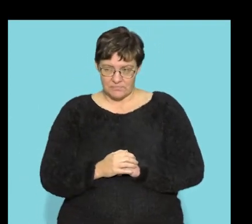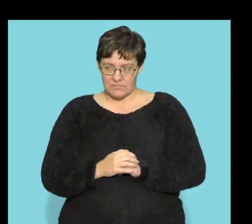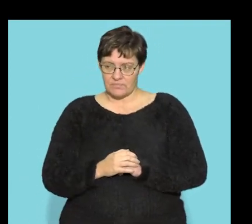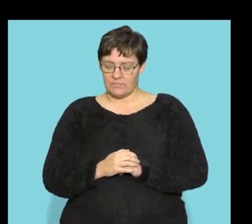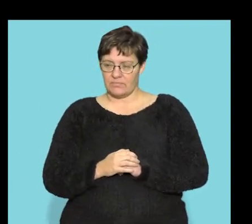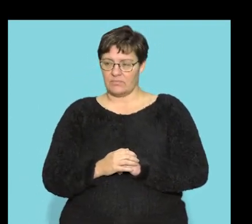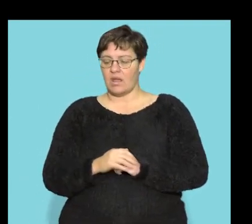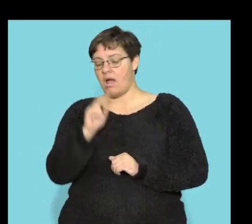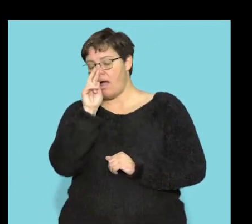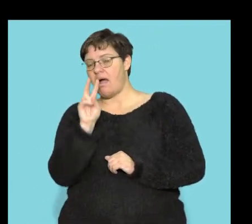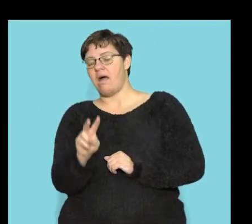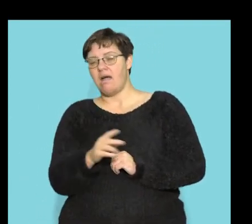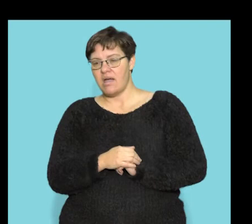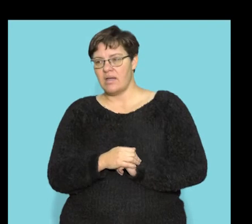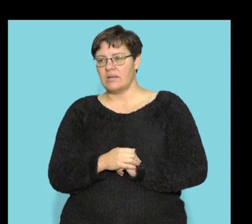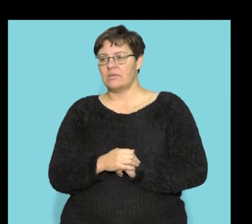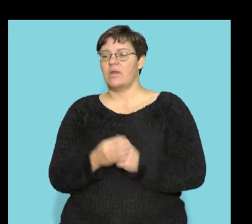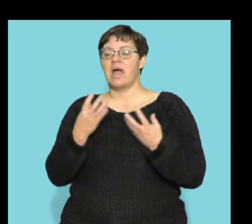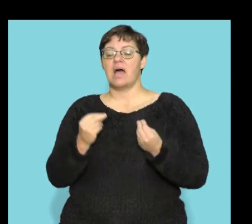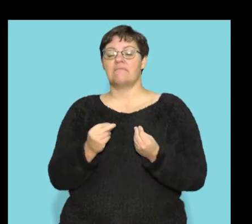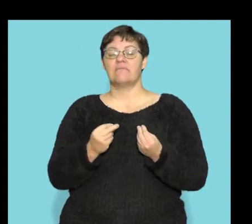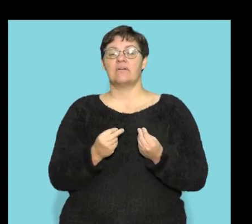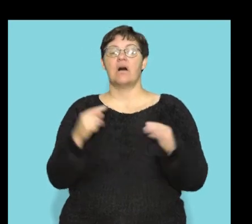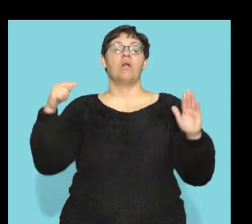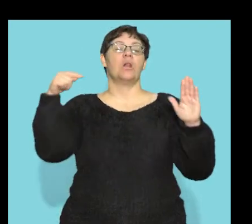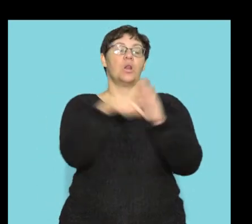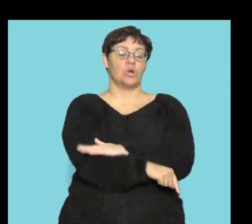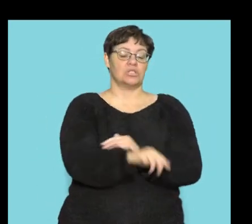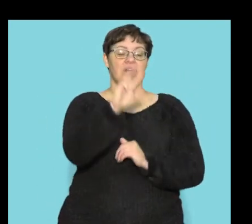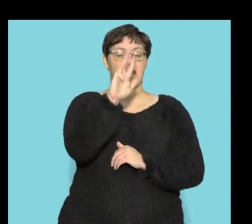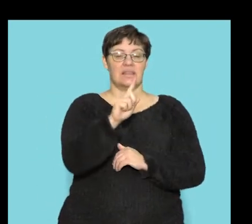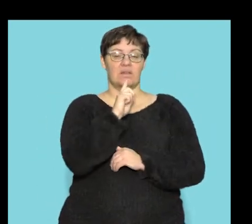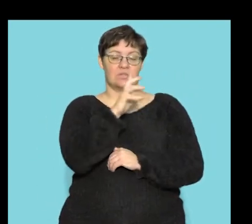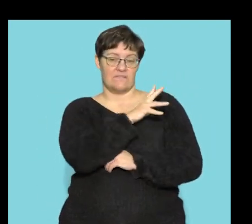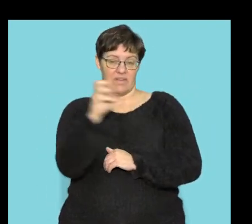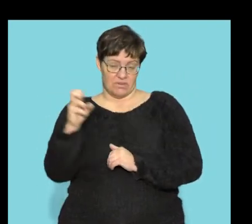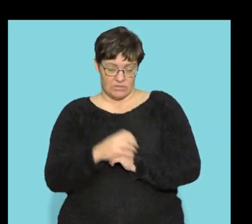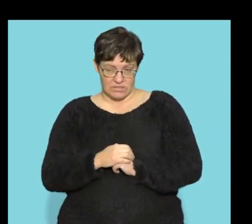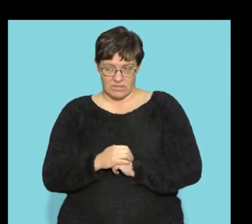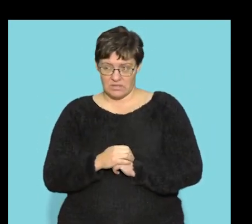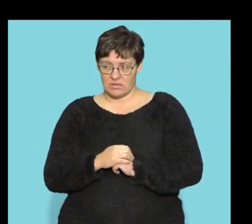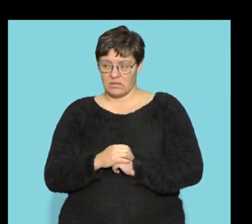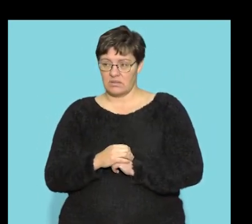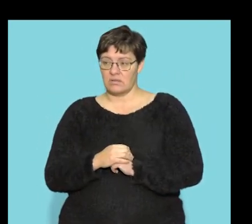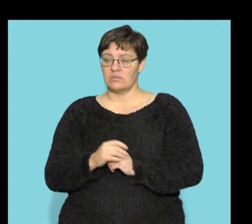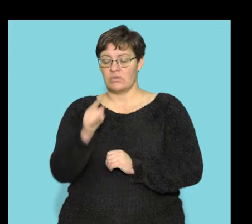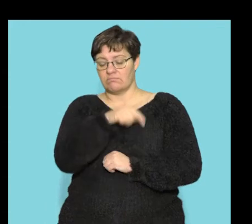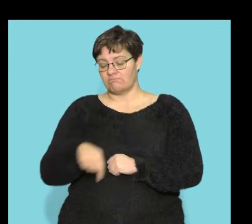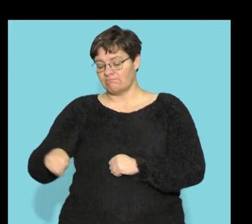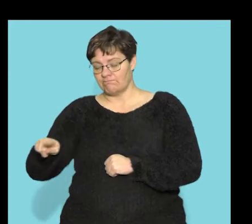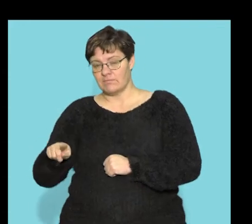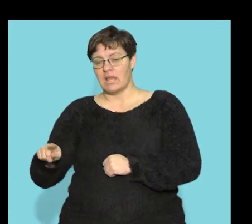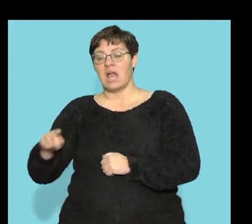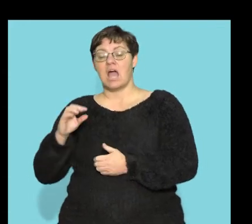notice here that you have a loss of 9,500, meaning you're crediting this account with